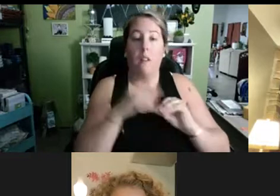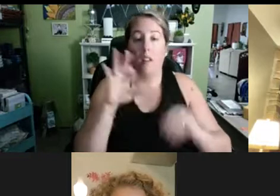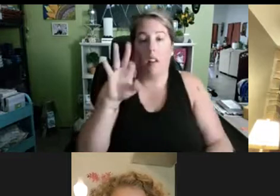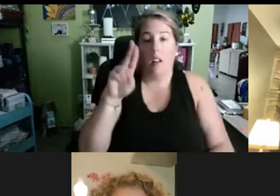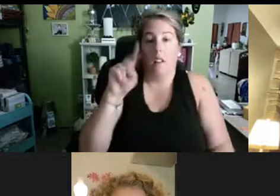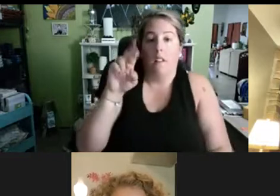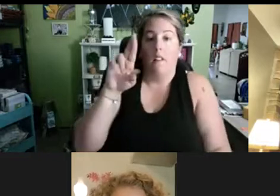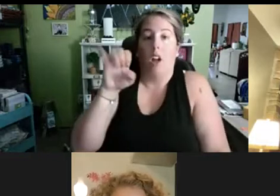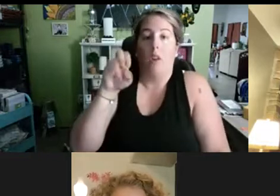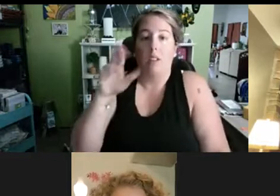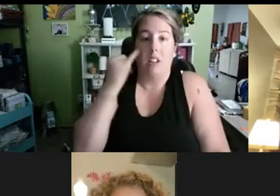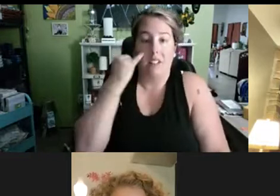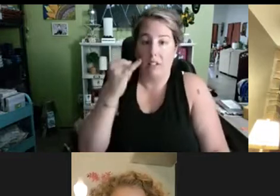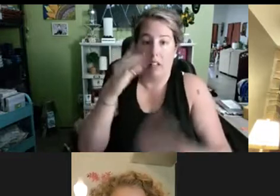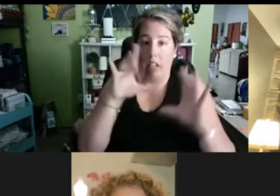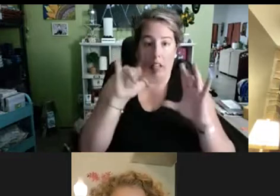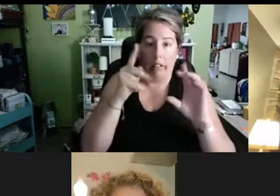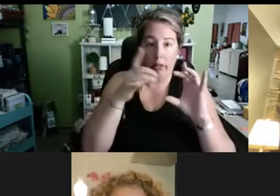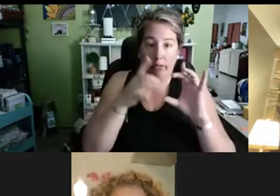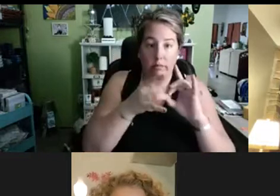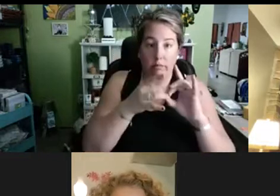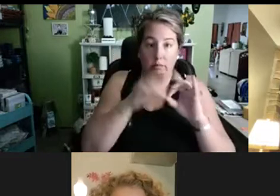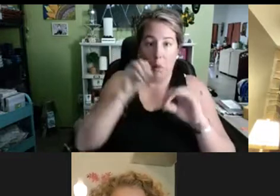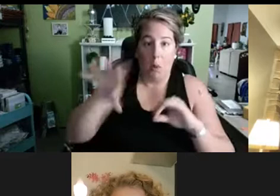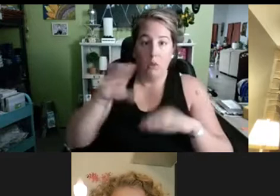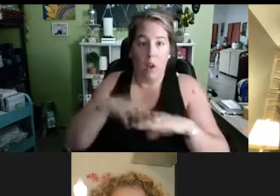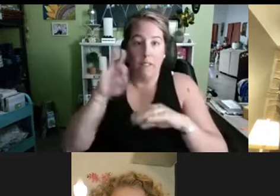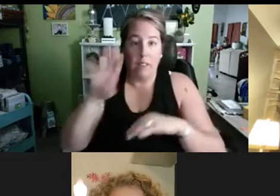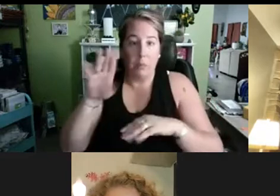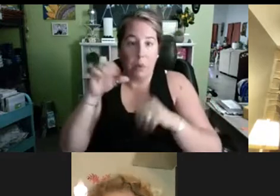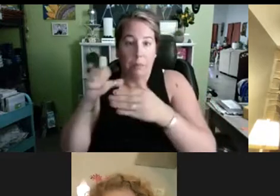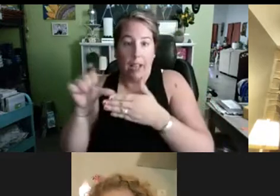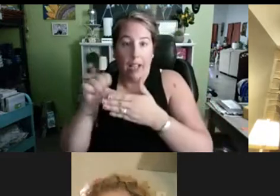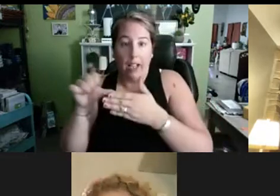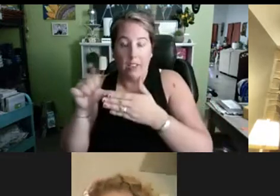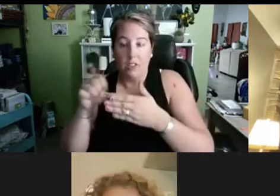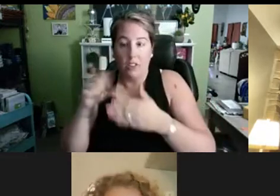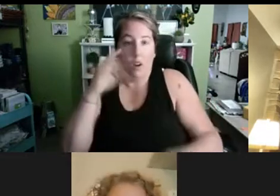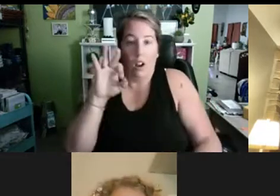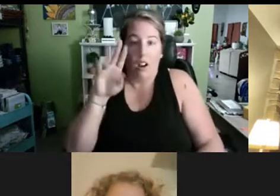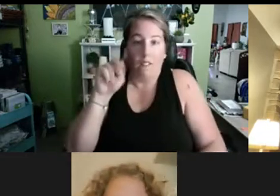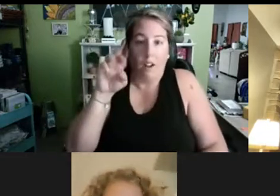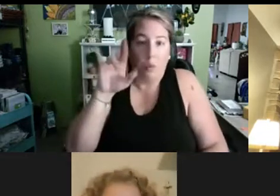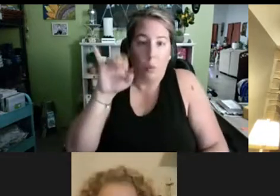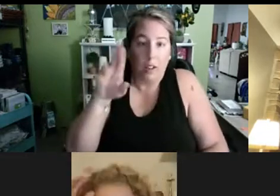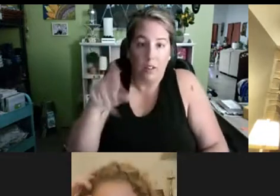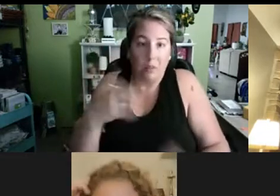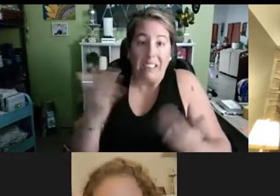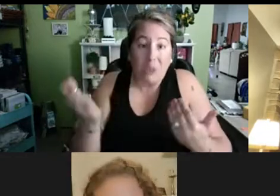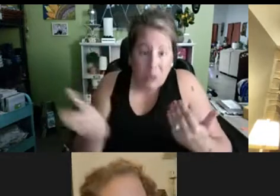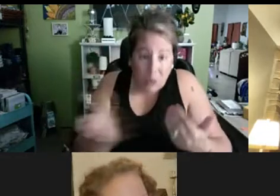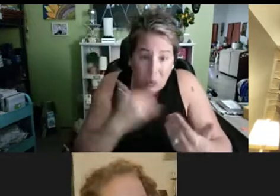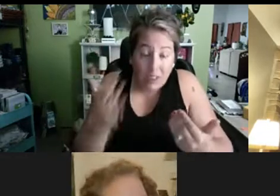could just literally put it on their Facebook page, or everyone could text it out to their friends and